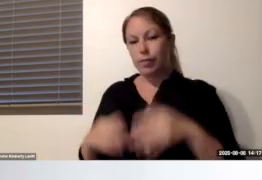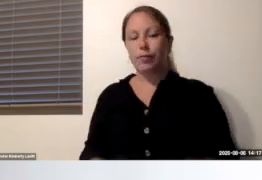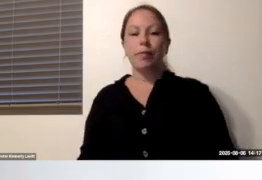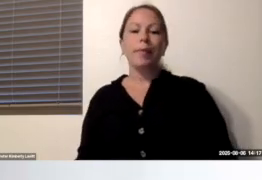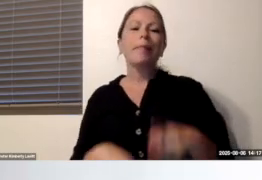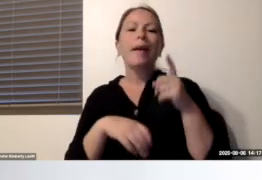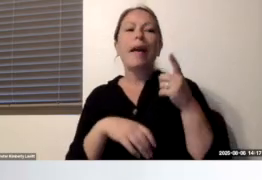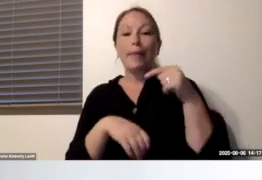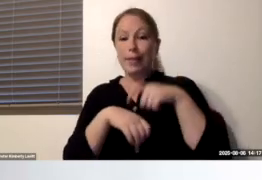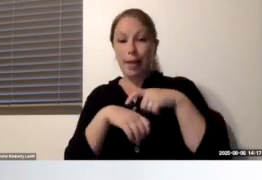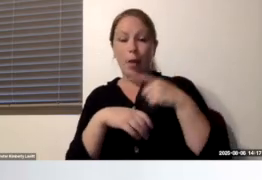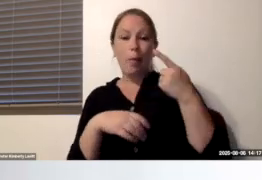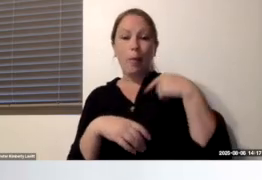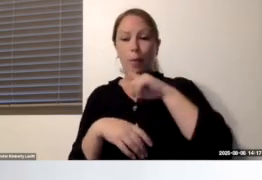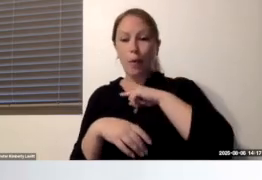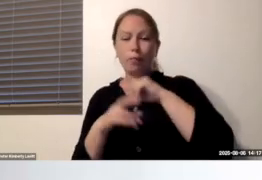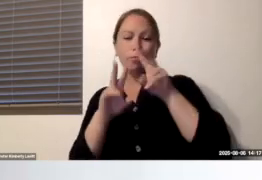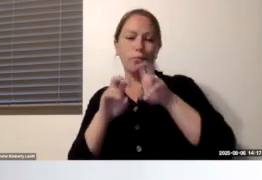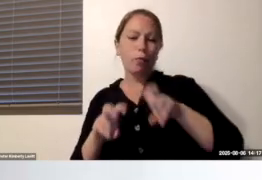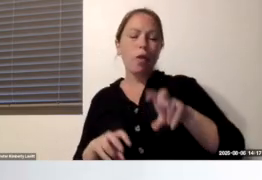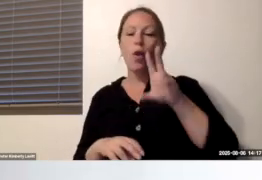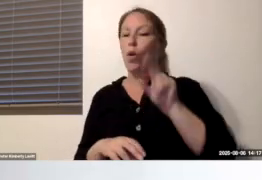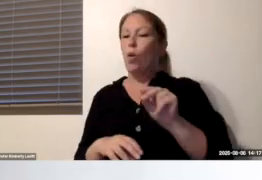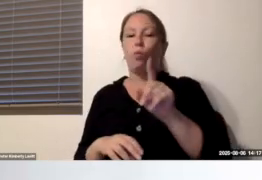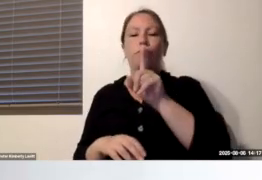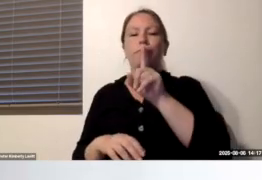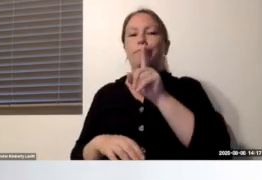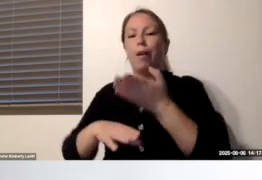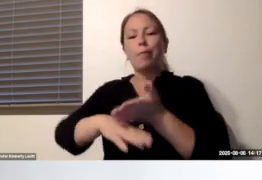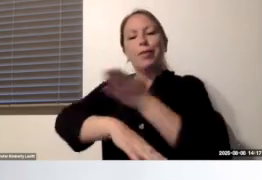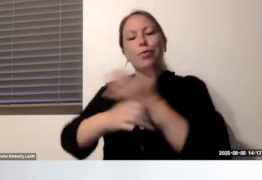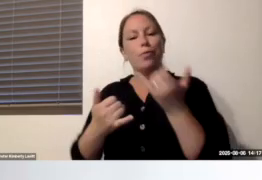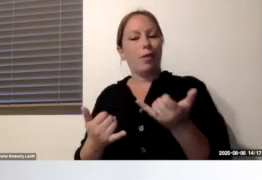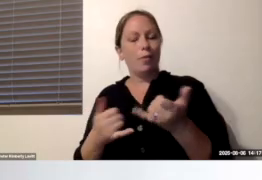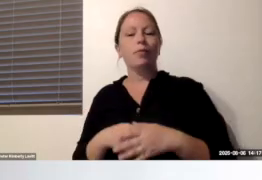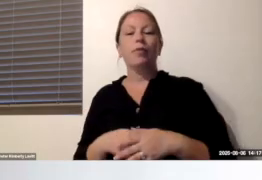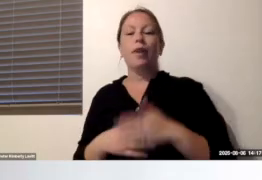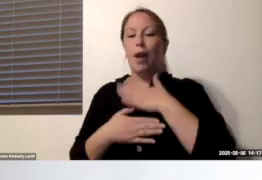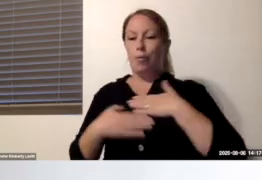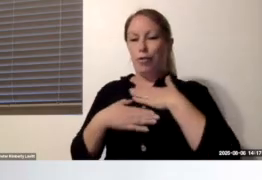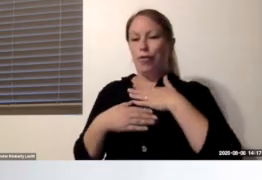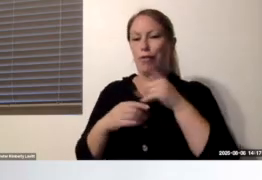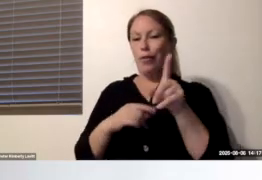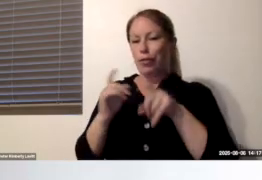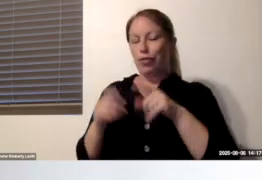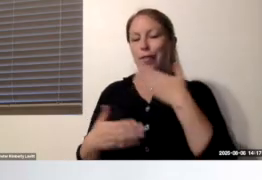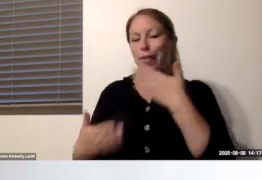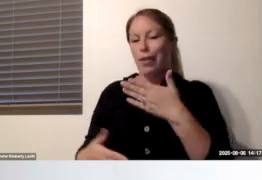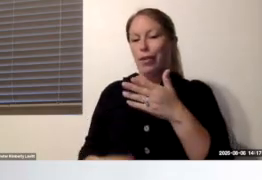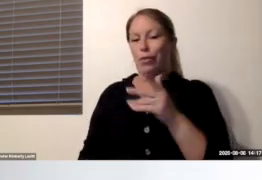this time, we're reviewing internally and we have no current updates. So appreciate the question. Thank you, Kendra.